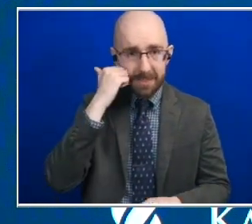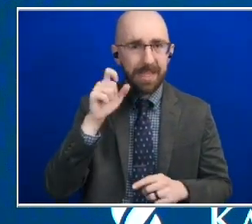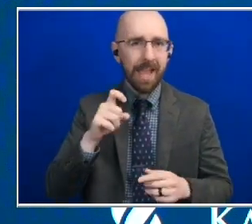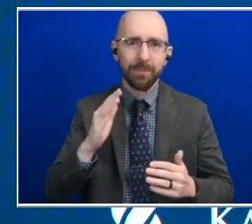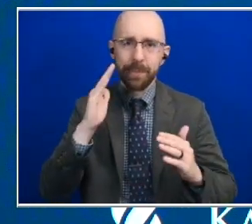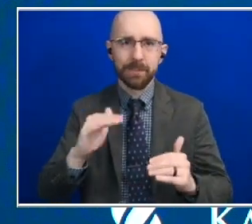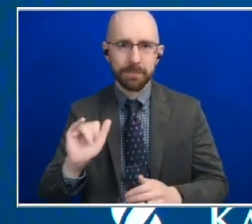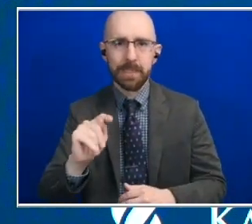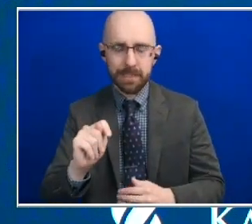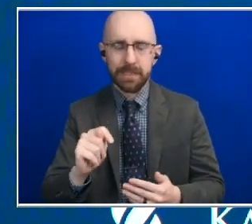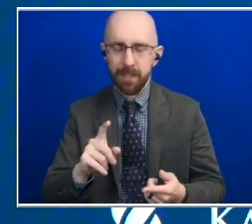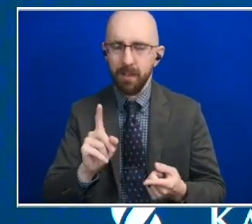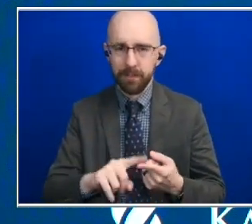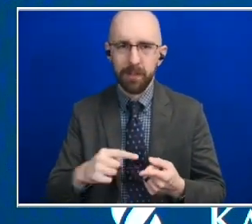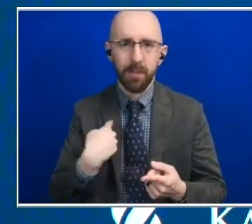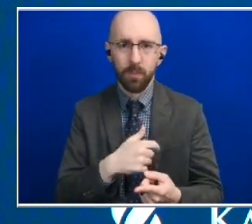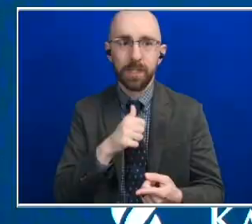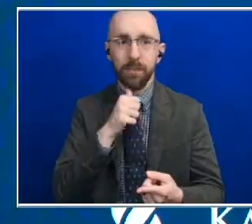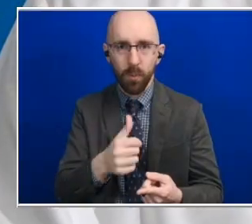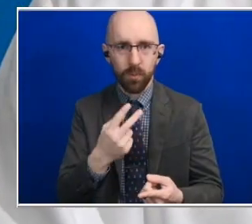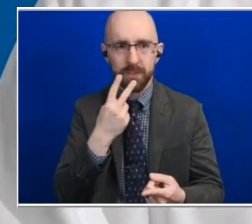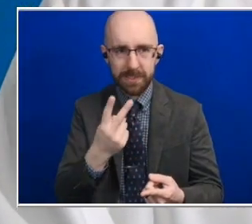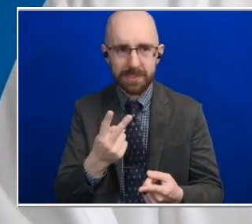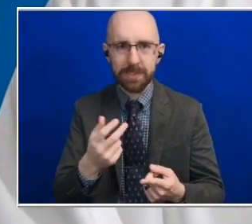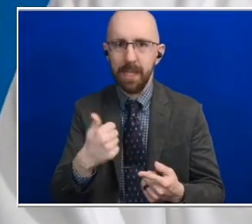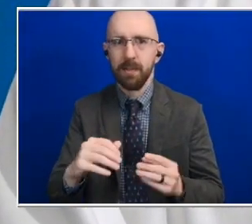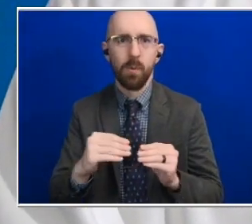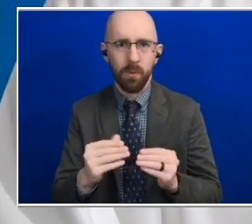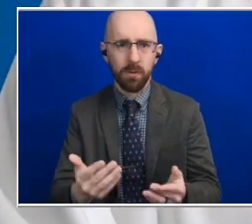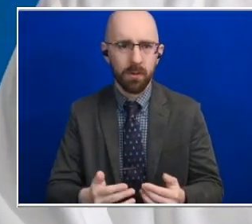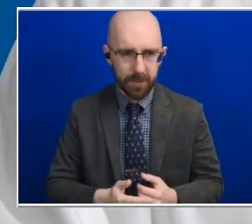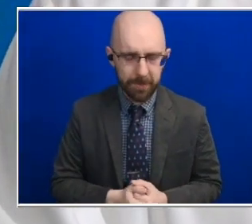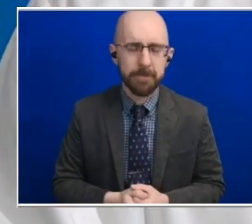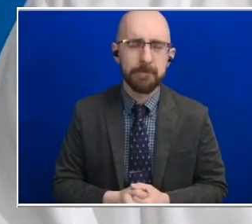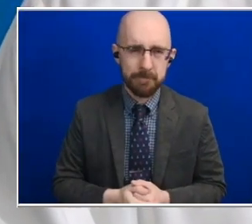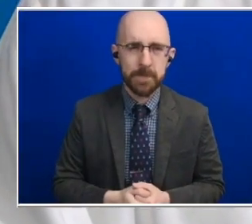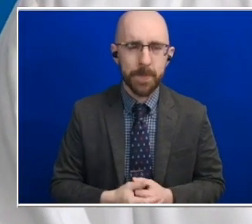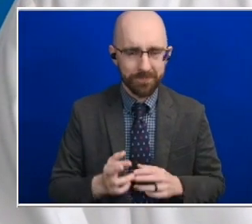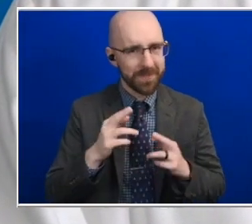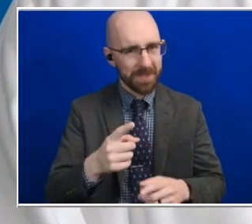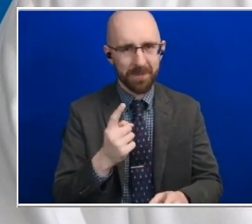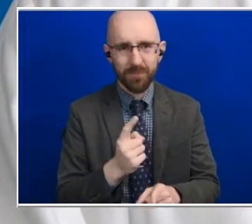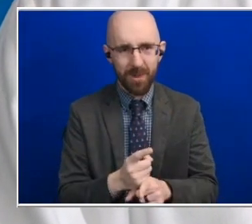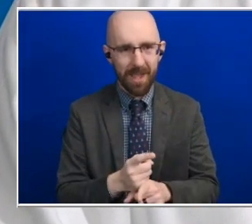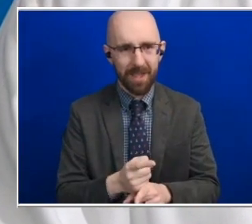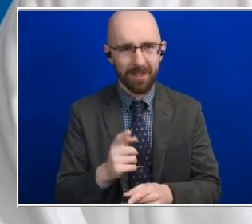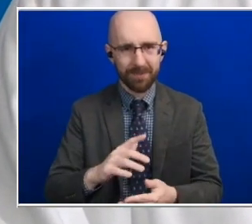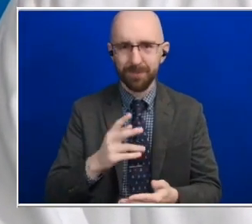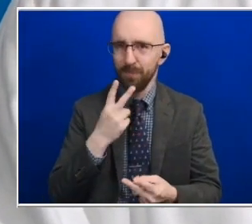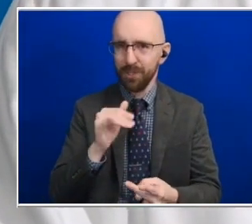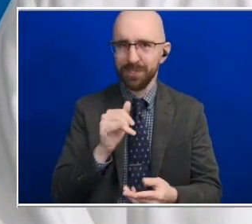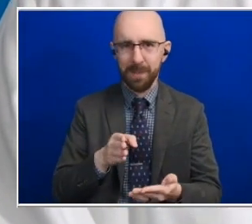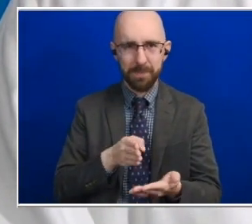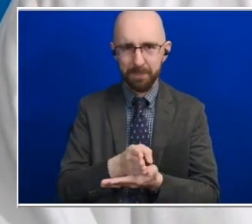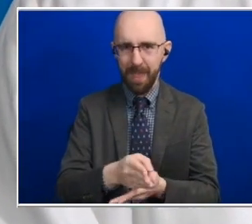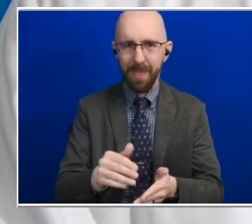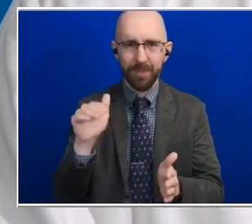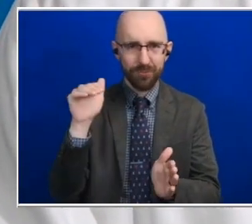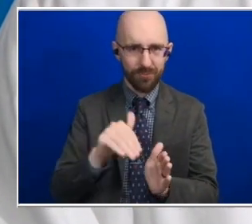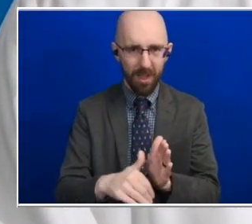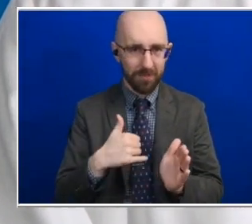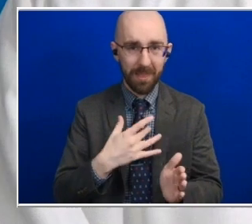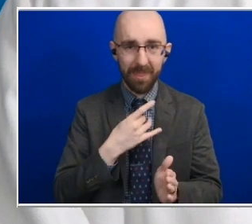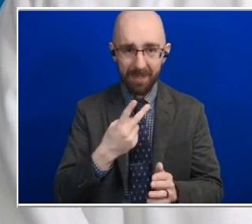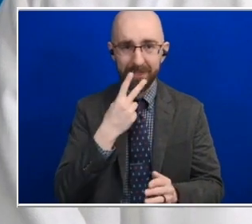until we don't start to see that. So. Yeah, I hope you're right. Let's watch that path continue to drop because I do like the descending